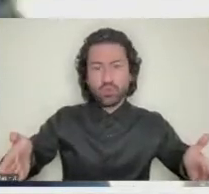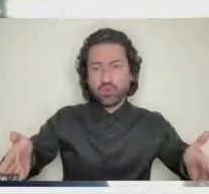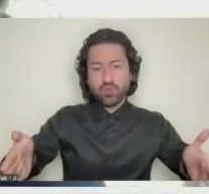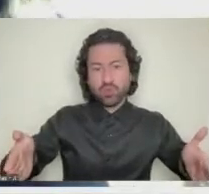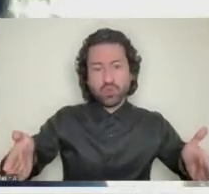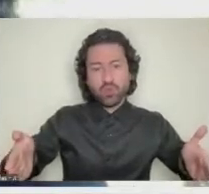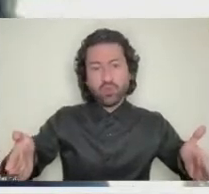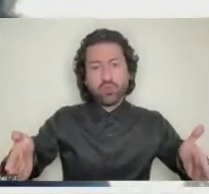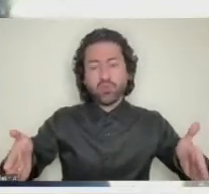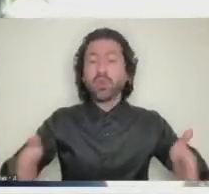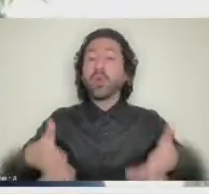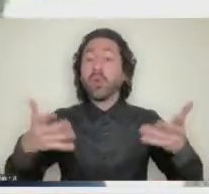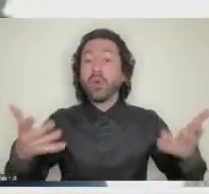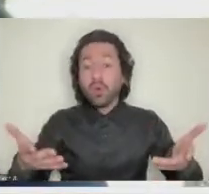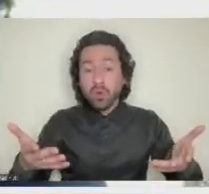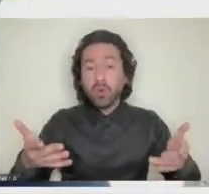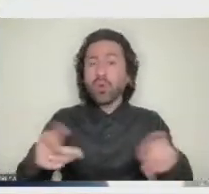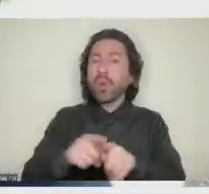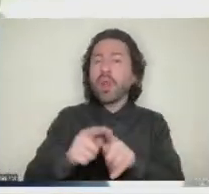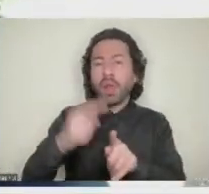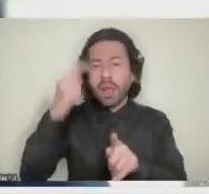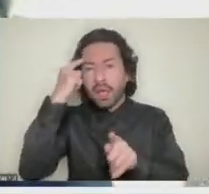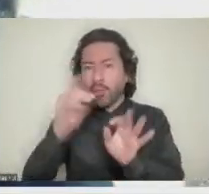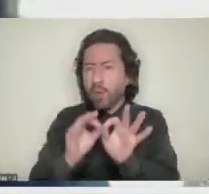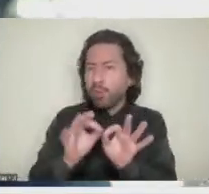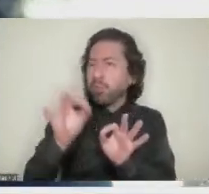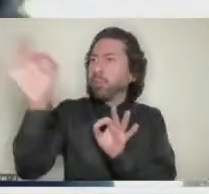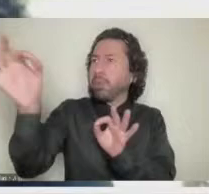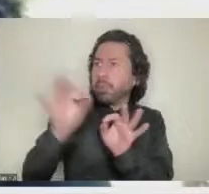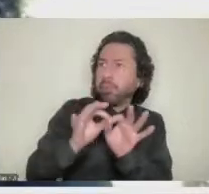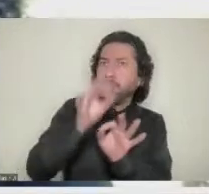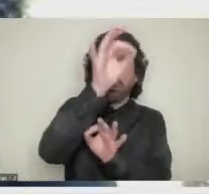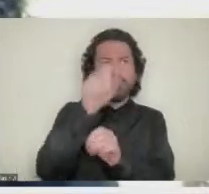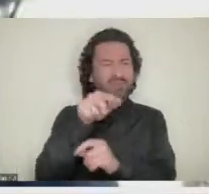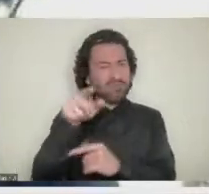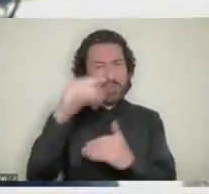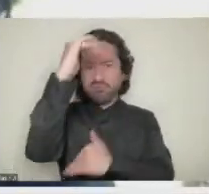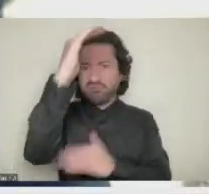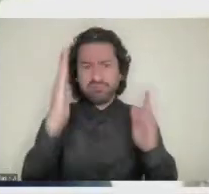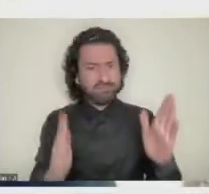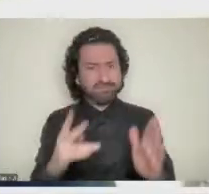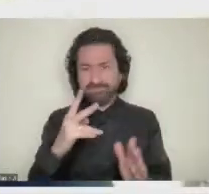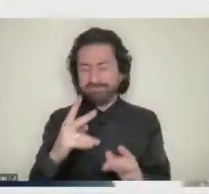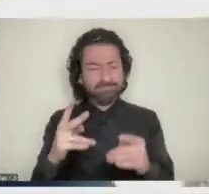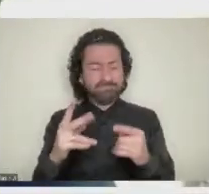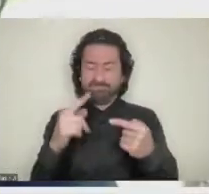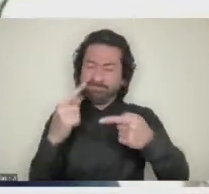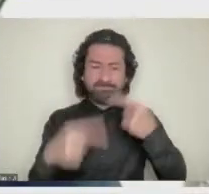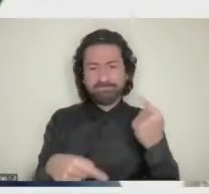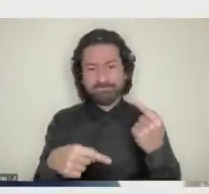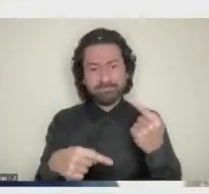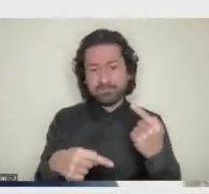defined administrative definitions. When we reach certain communities, those administrative